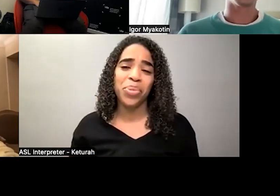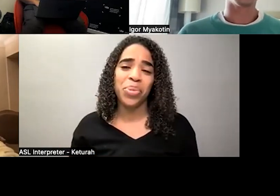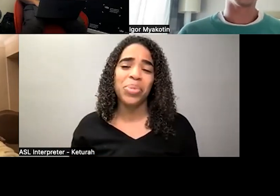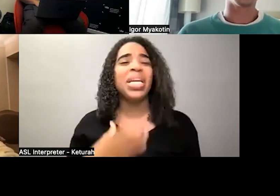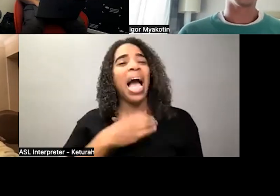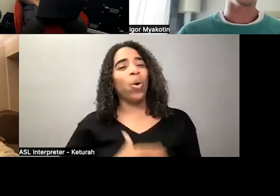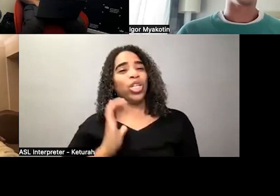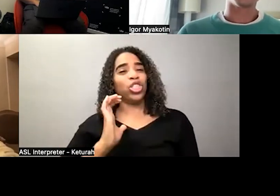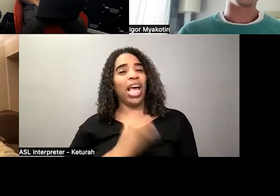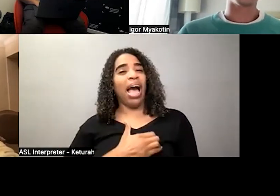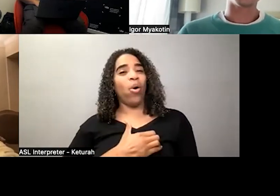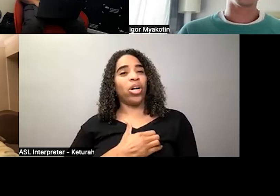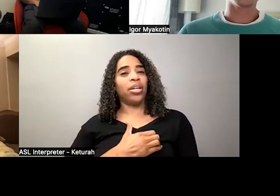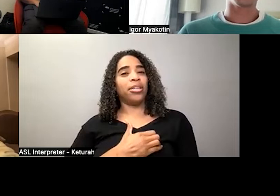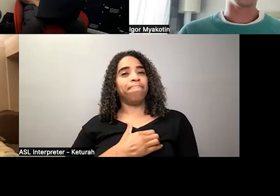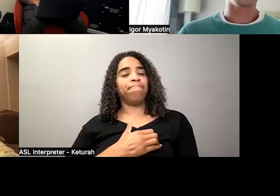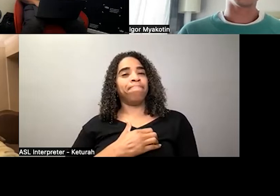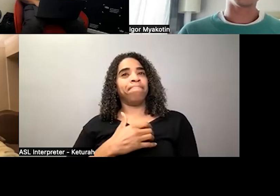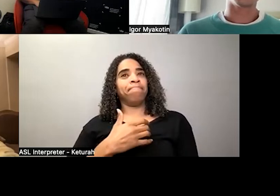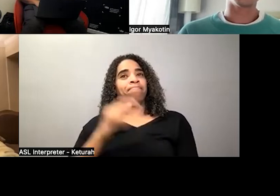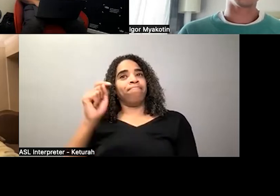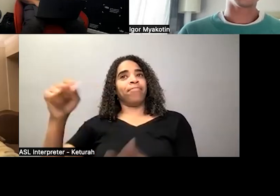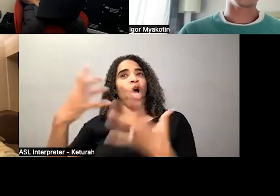be different. Yeah.